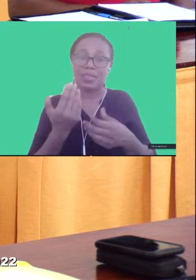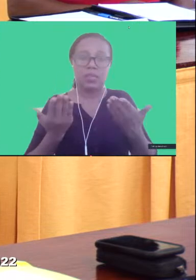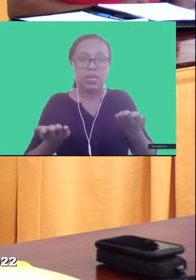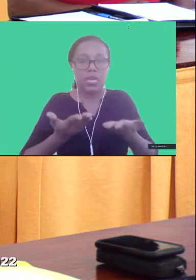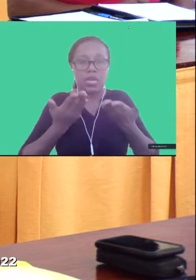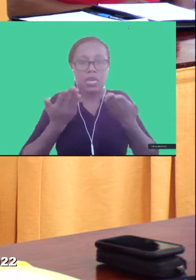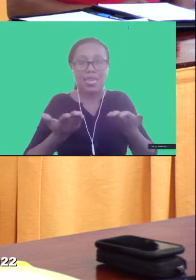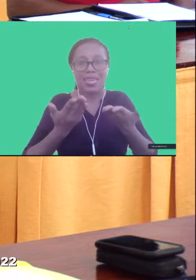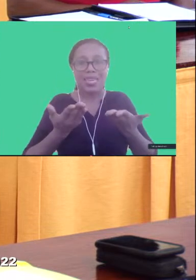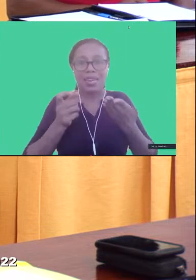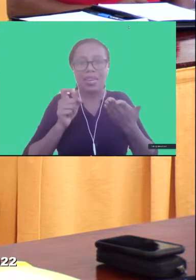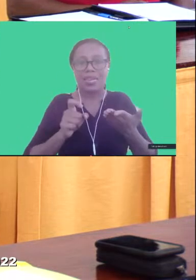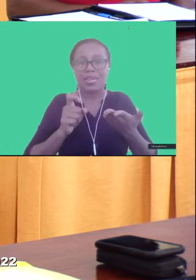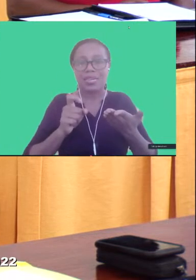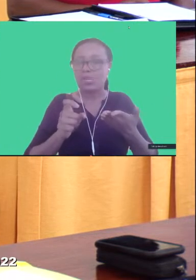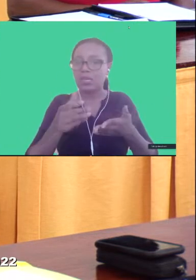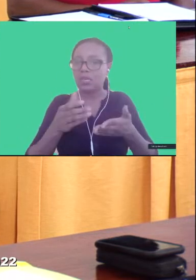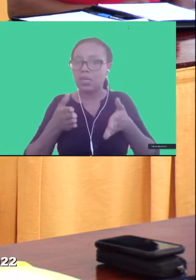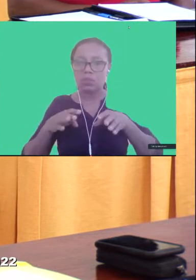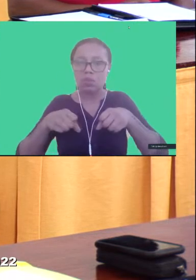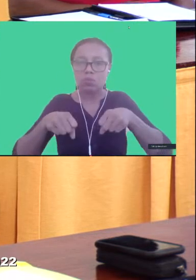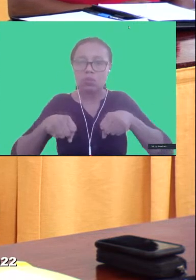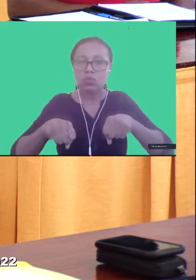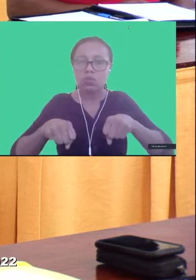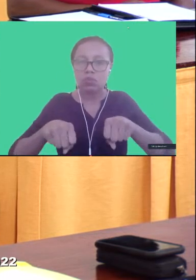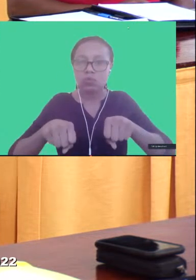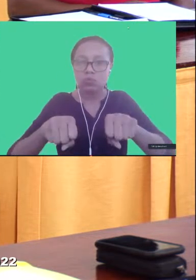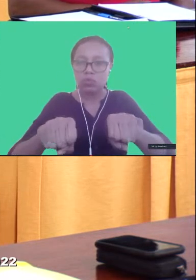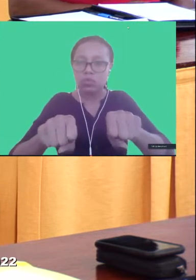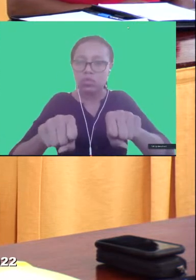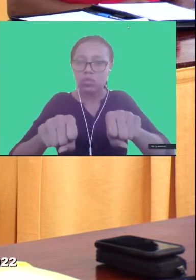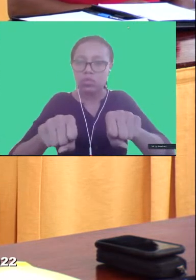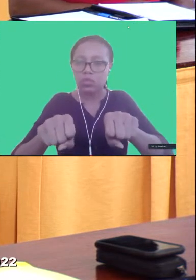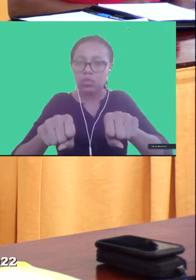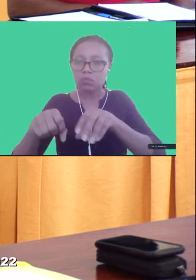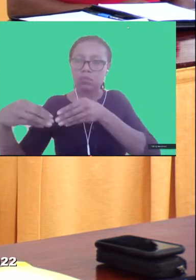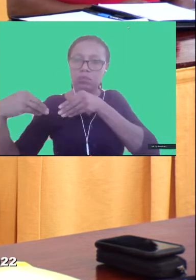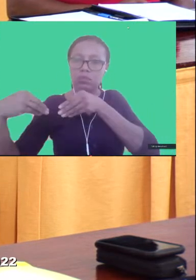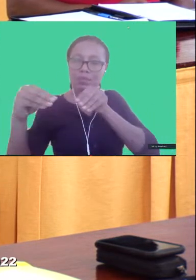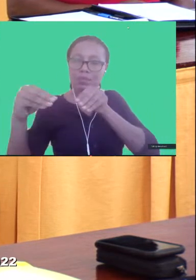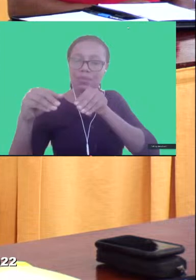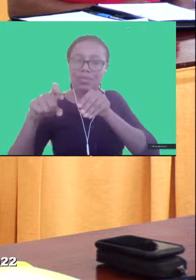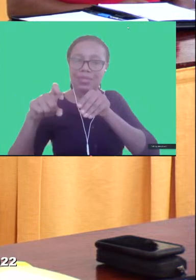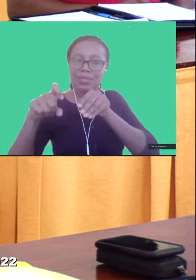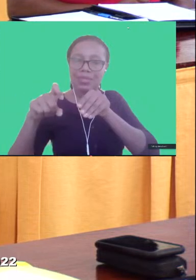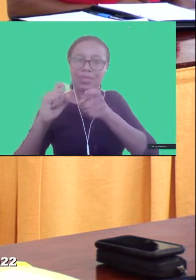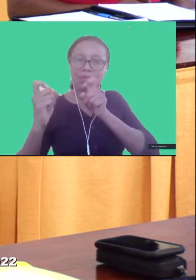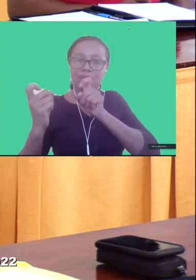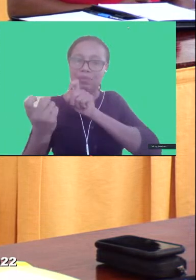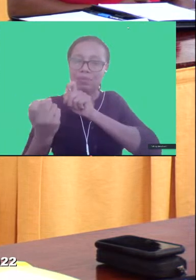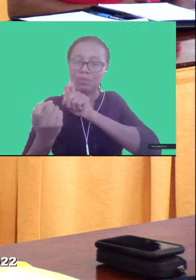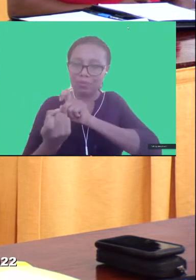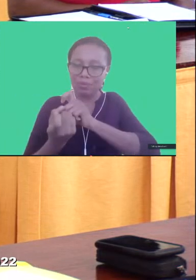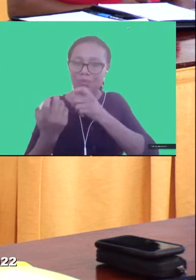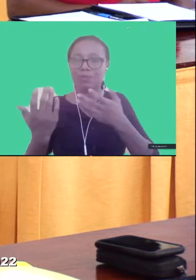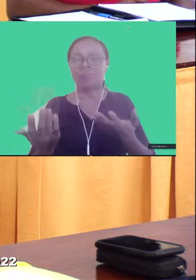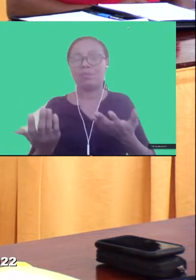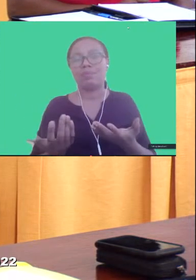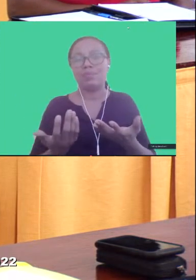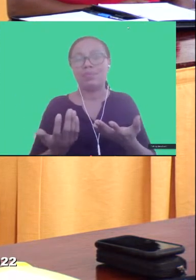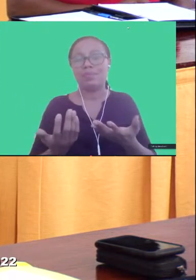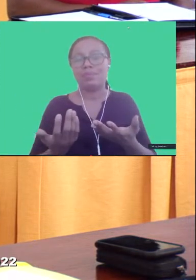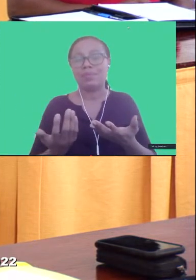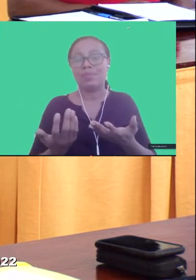bring them into the 21st century with all the modern amenities of the 21st century. And so therefore we have begun the process